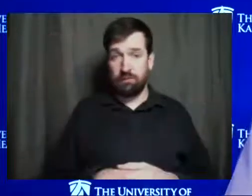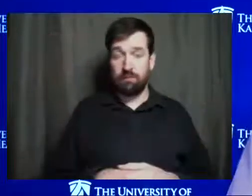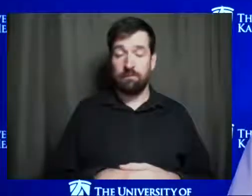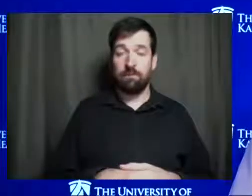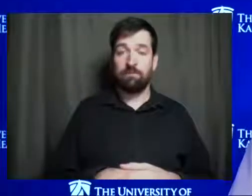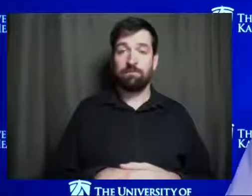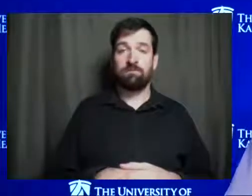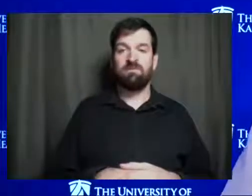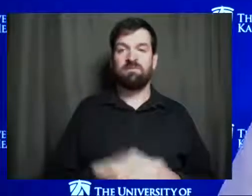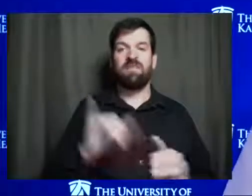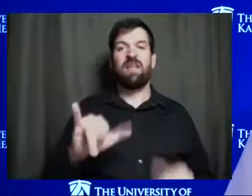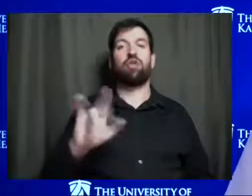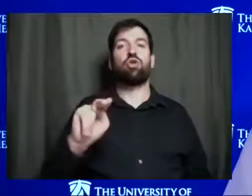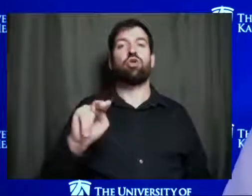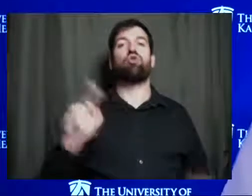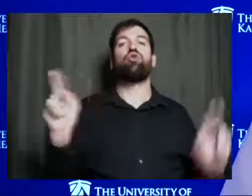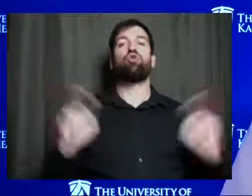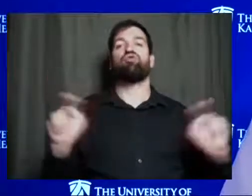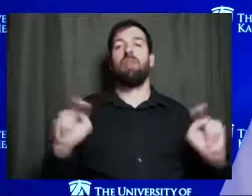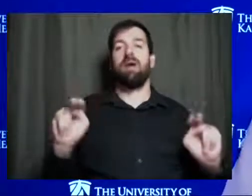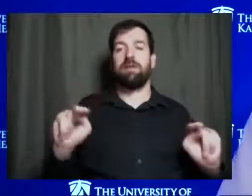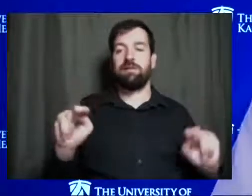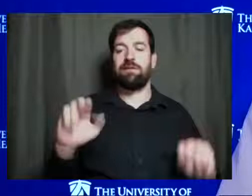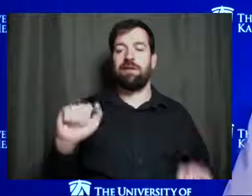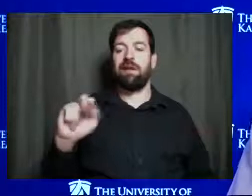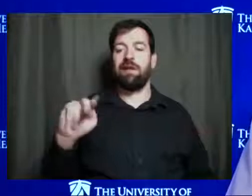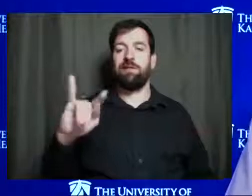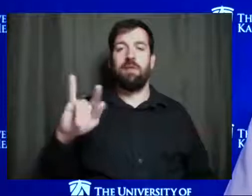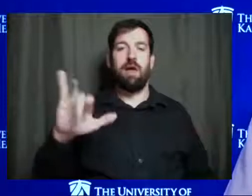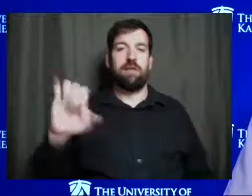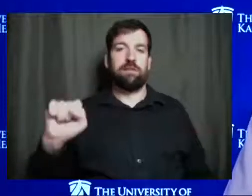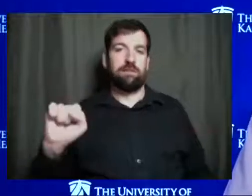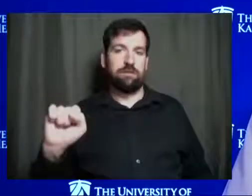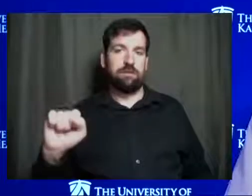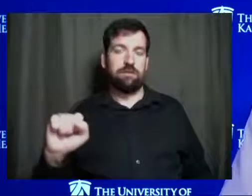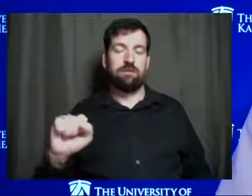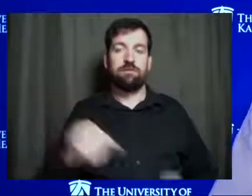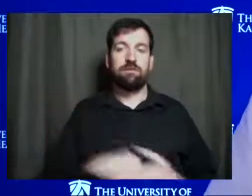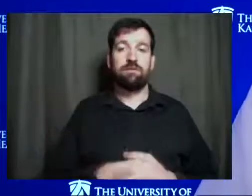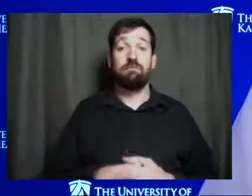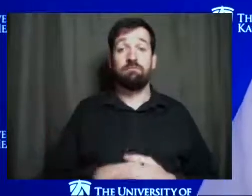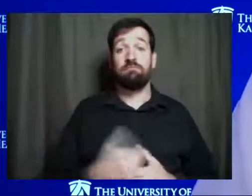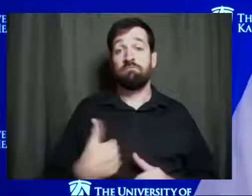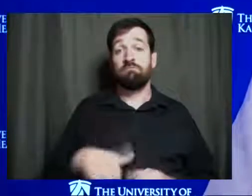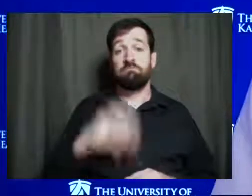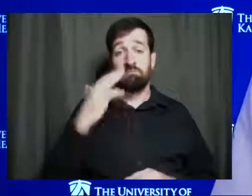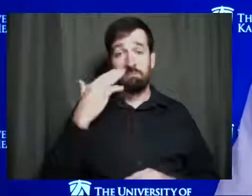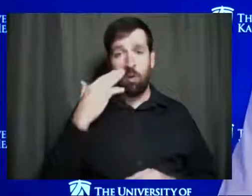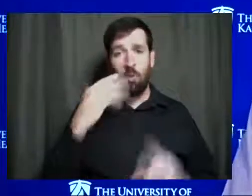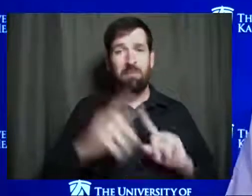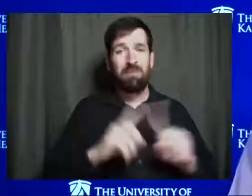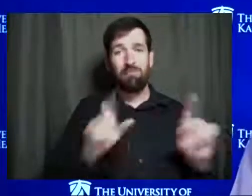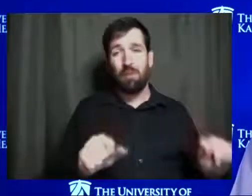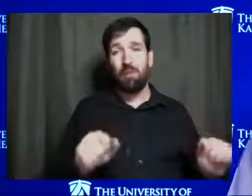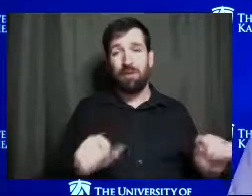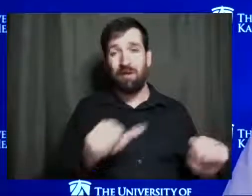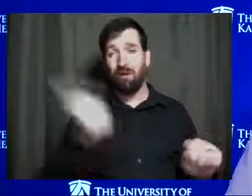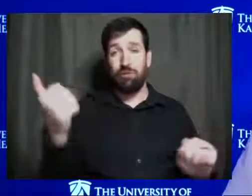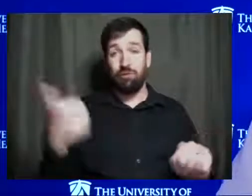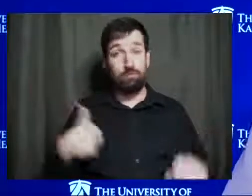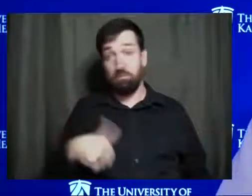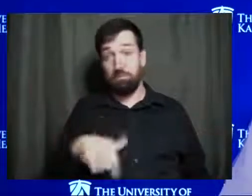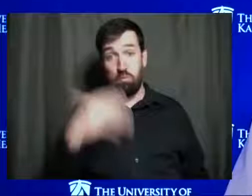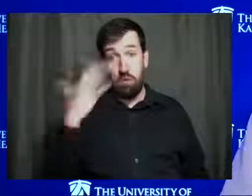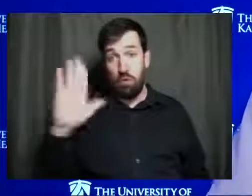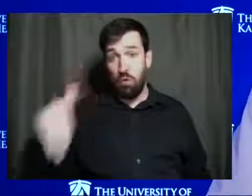neutralizing antibodies to all of the variants of concern. Those ones that we do know about, but also likely those ones that we don't even know about yet that